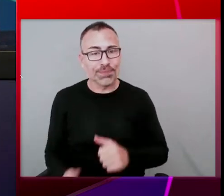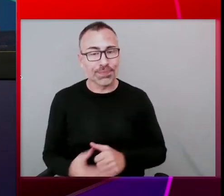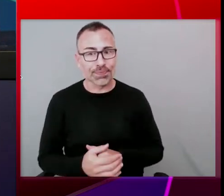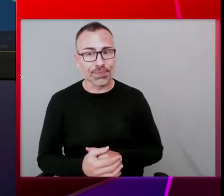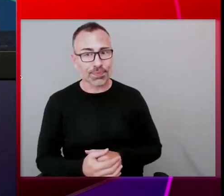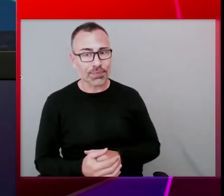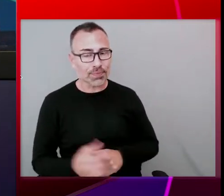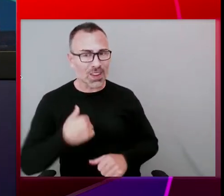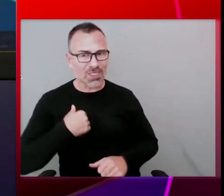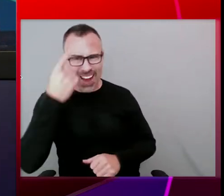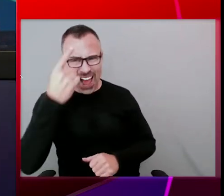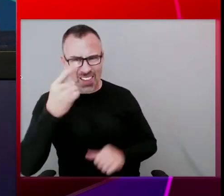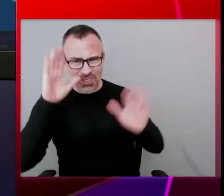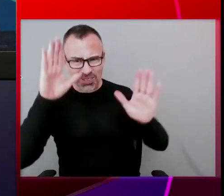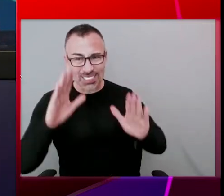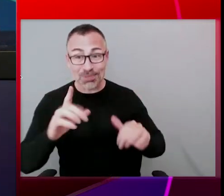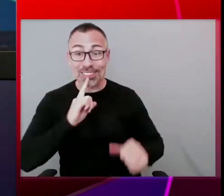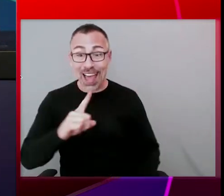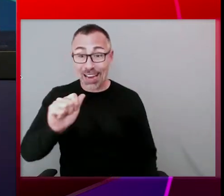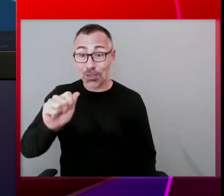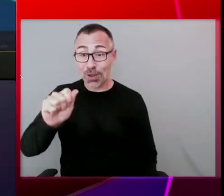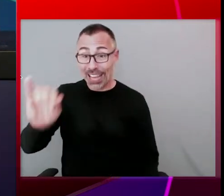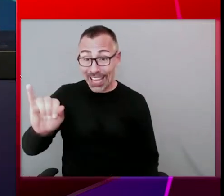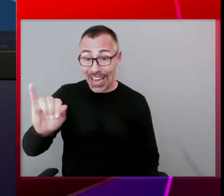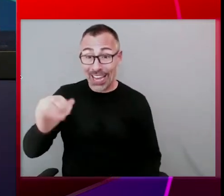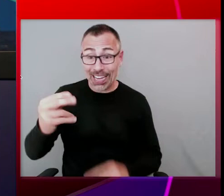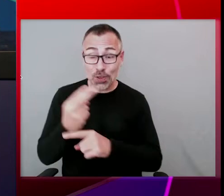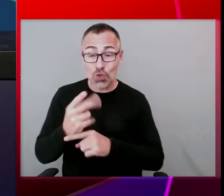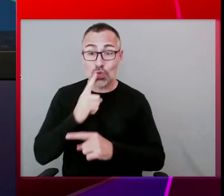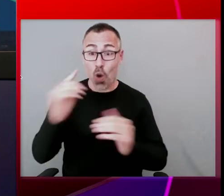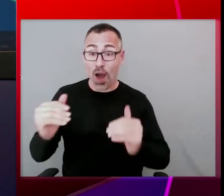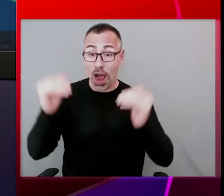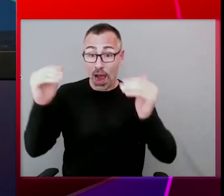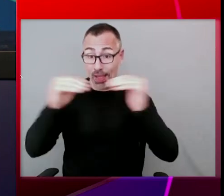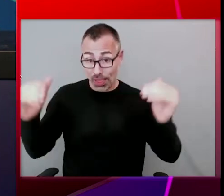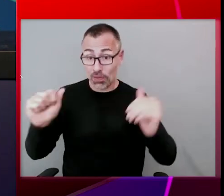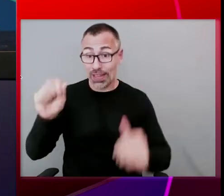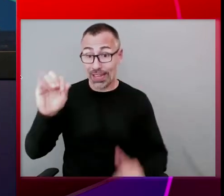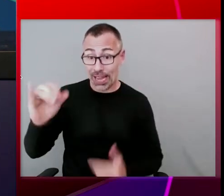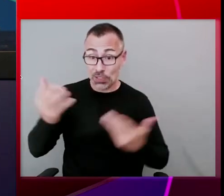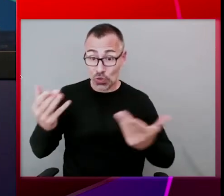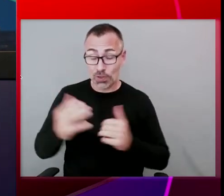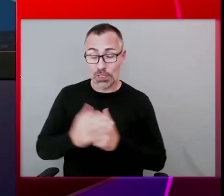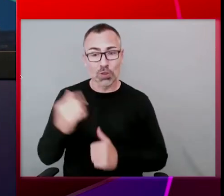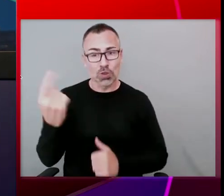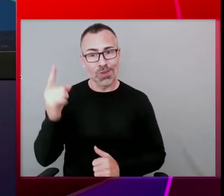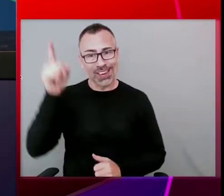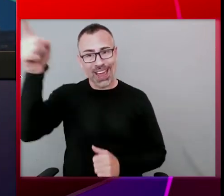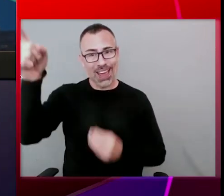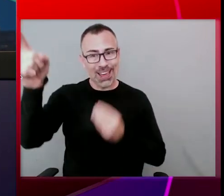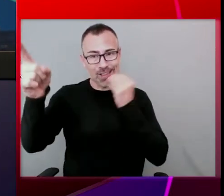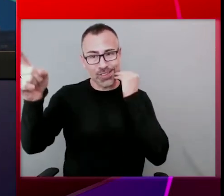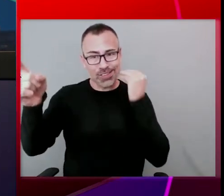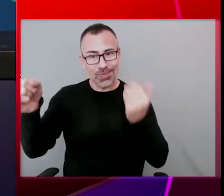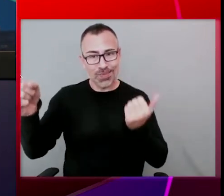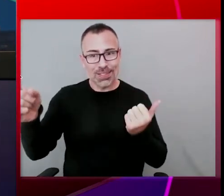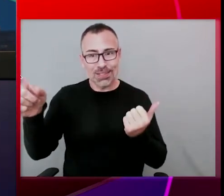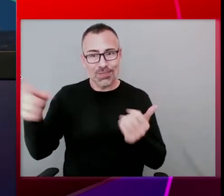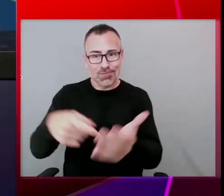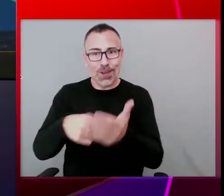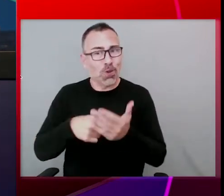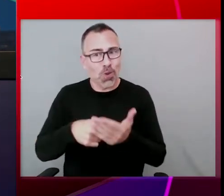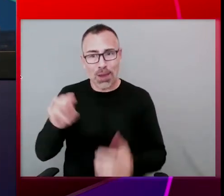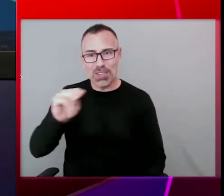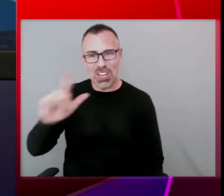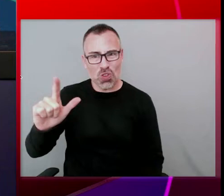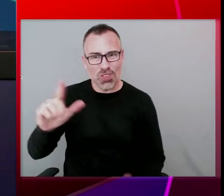the actual AI that you use, these are higher level AI services, so someone at home doesn't need machine learning experience to be able to actually use it. So